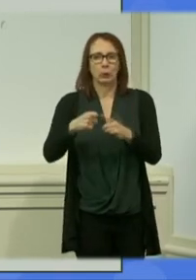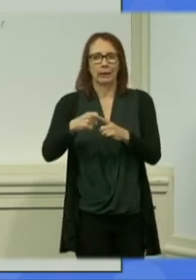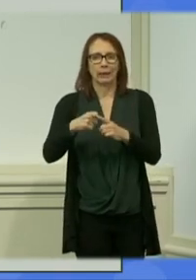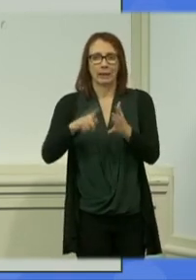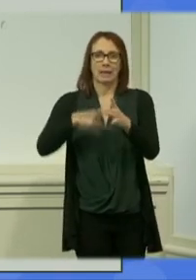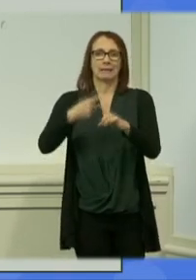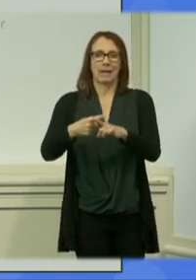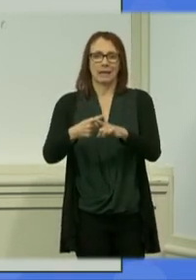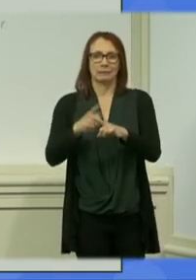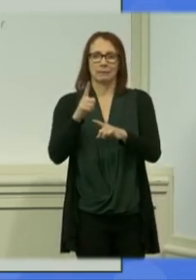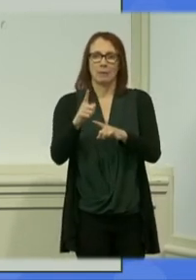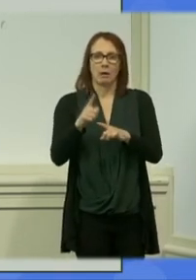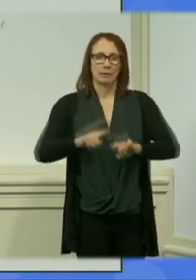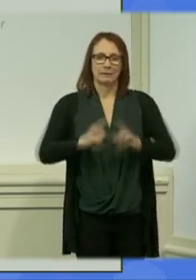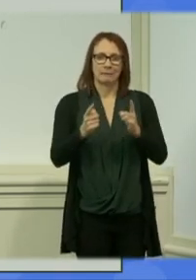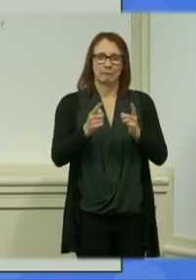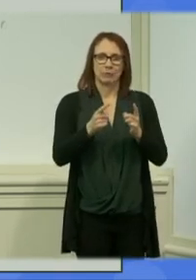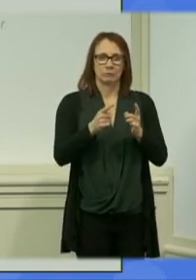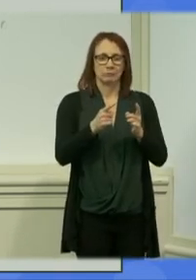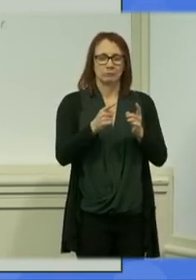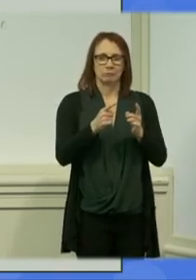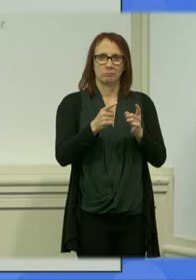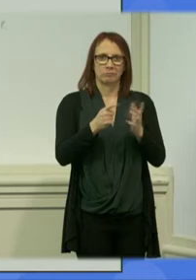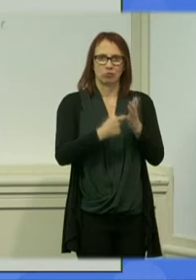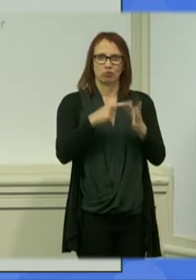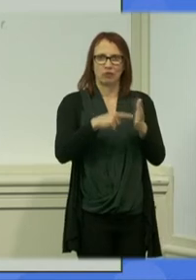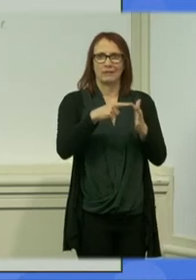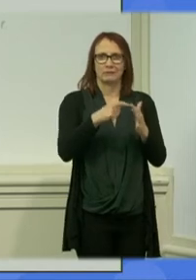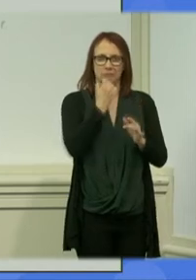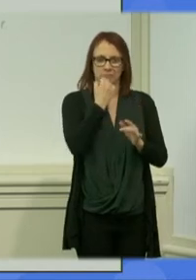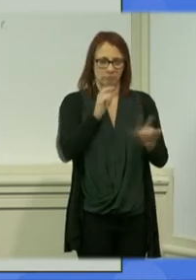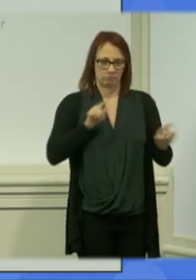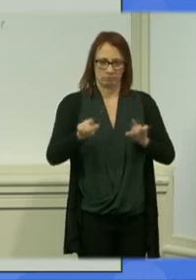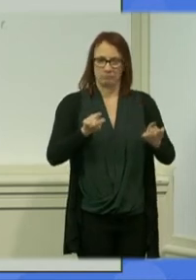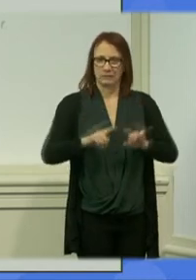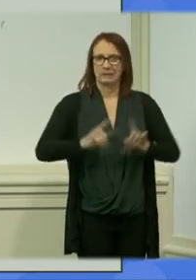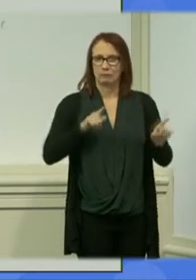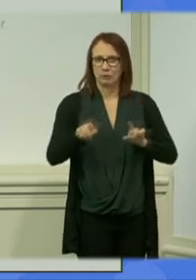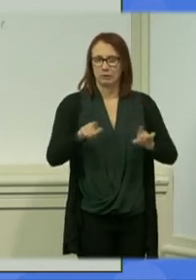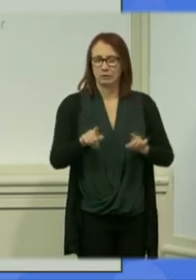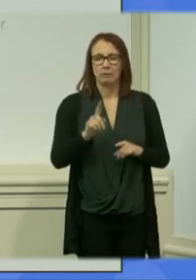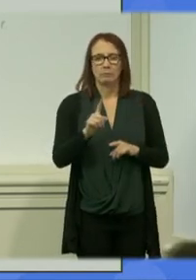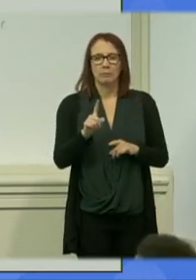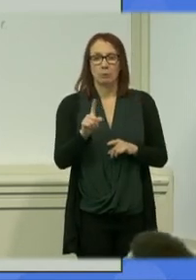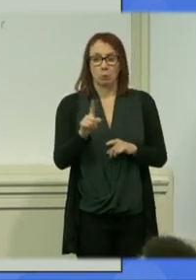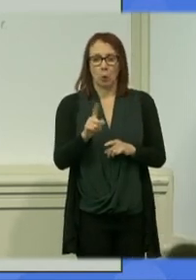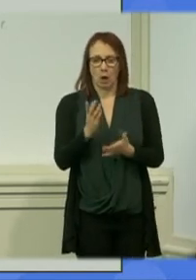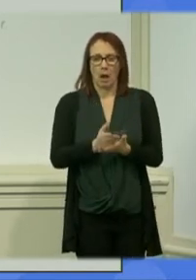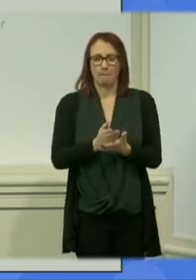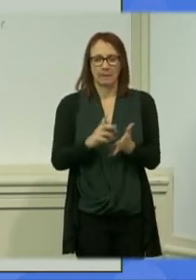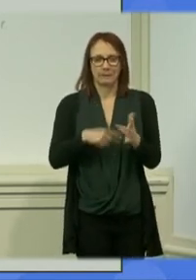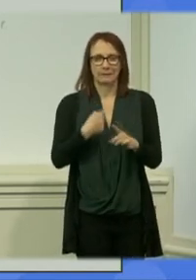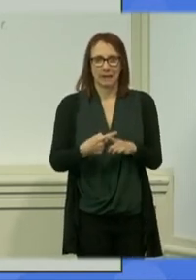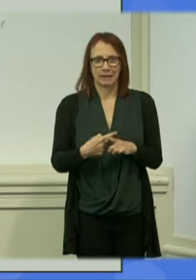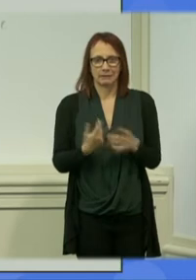with Scottish rates. So in terms of income tax, the fundamentals, the what are you taxing, how